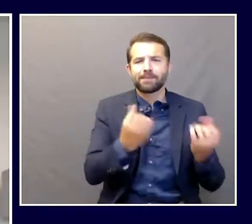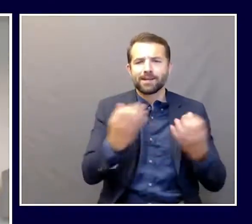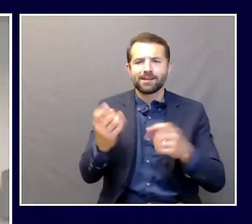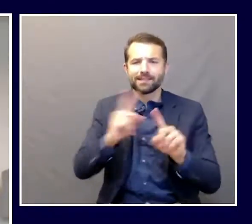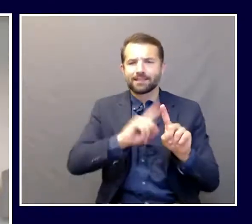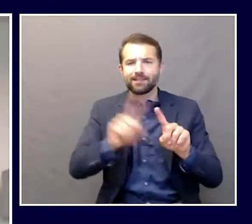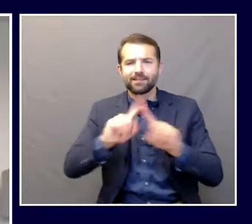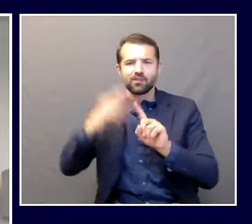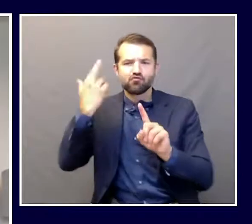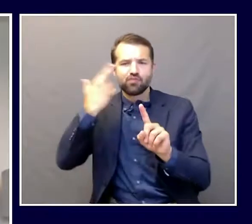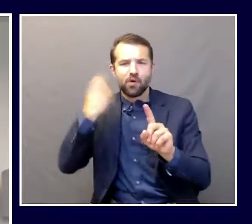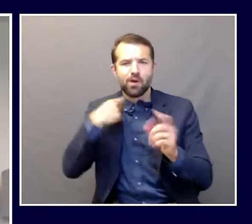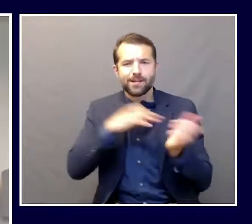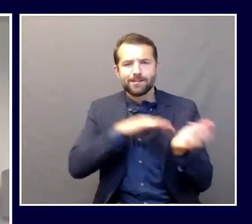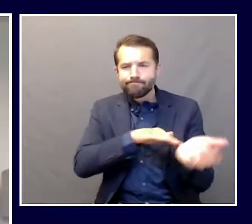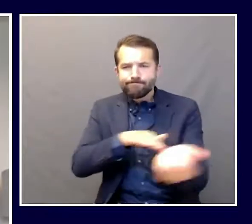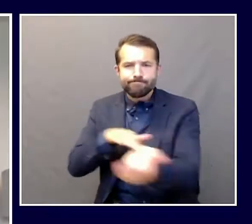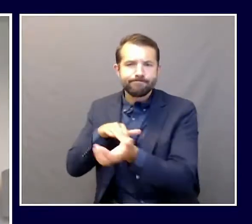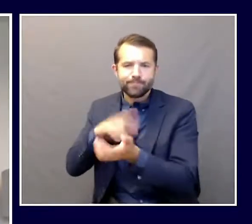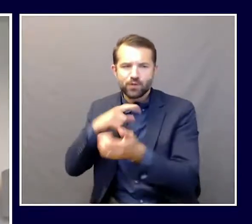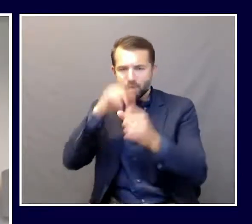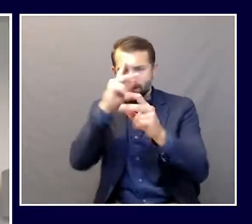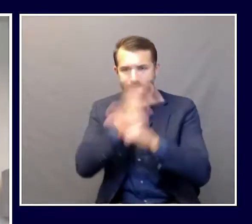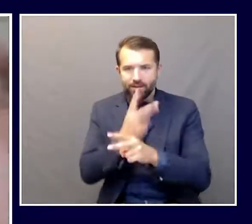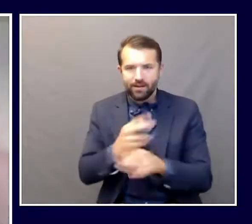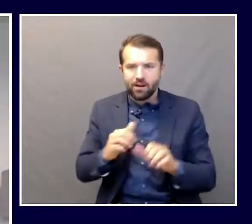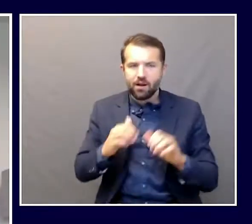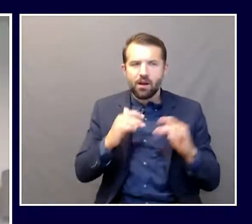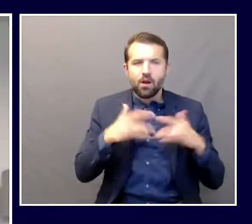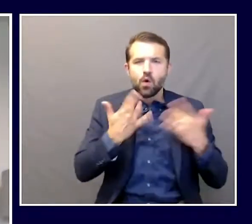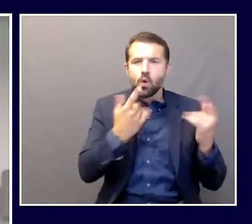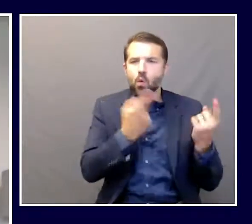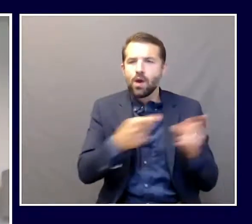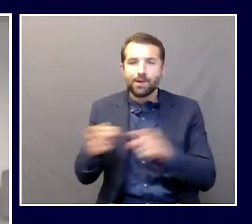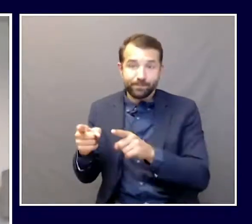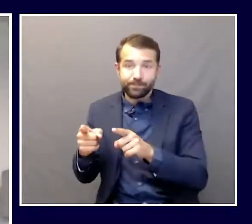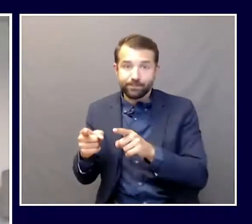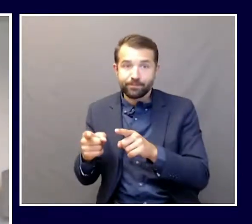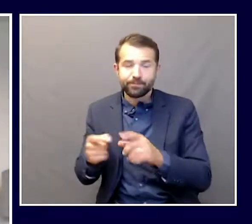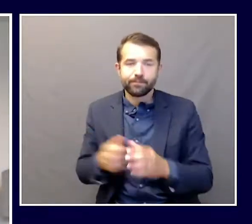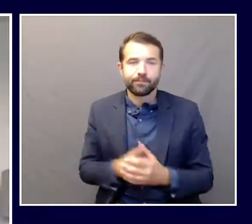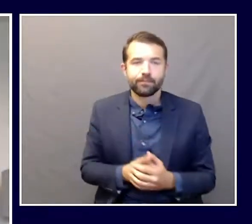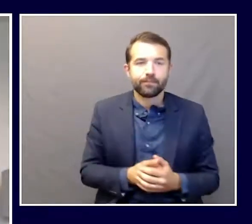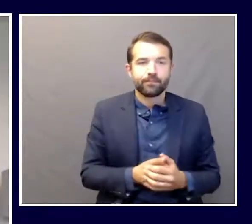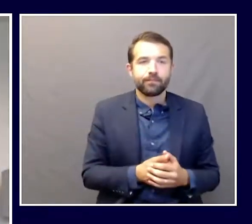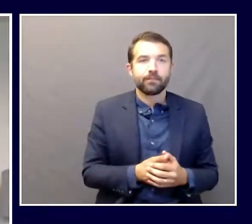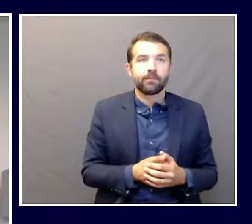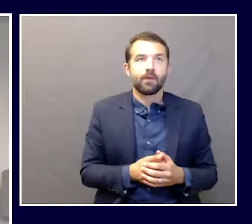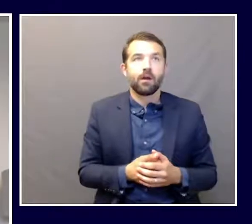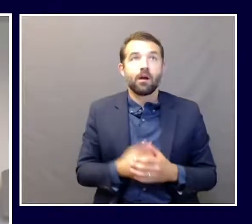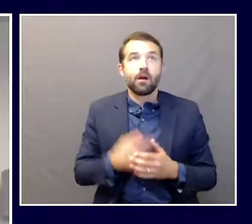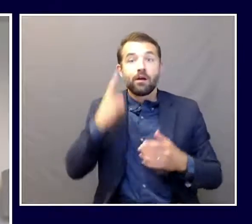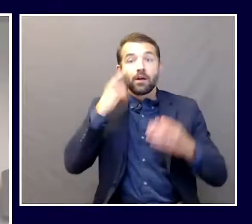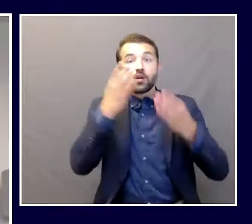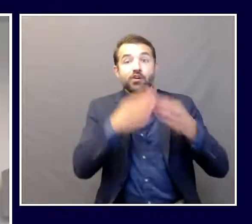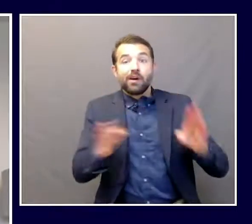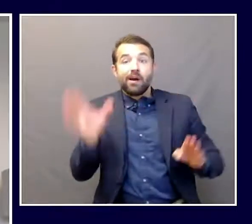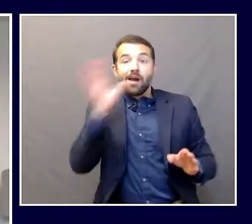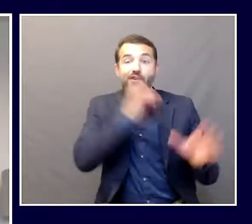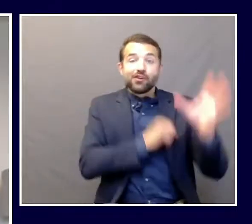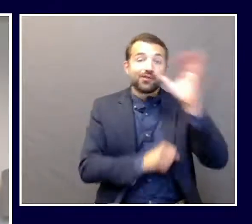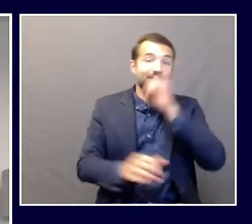to get a much better sense in specific terms, not general terms, about the reasons why folks have not yet been